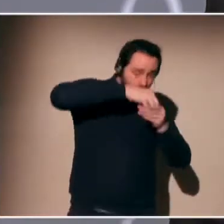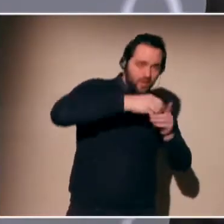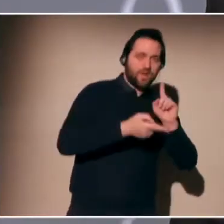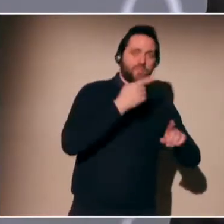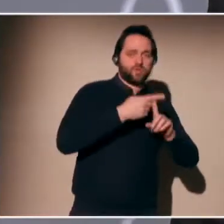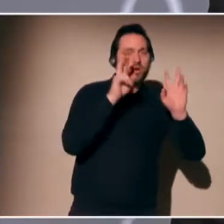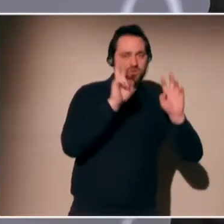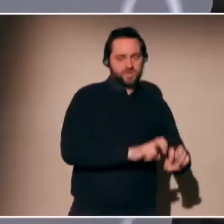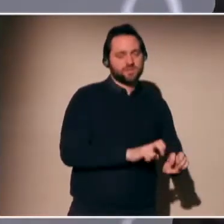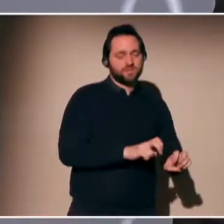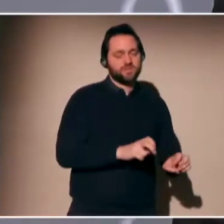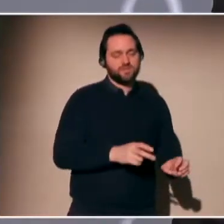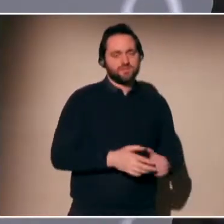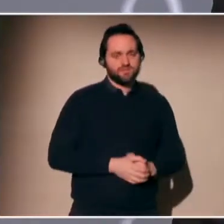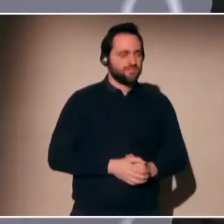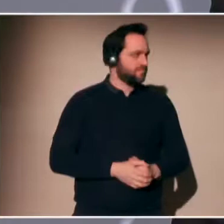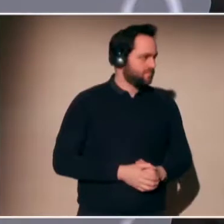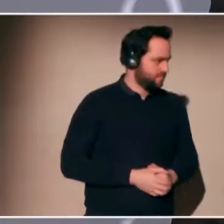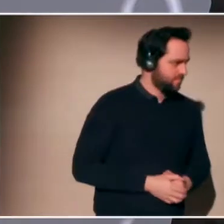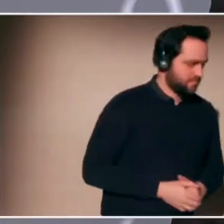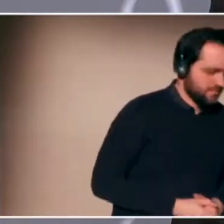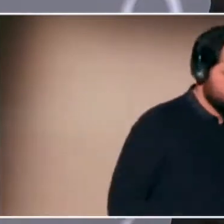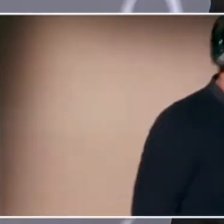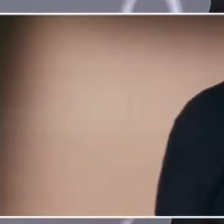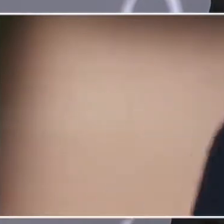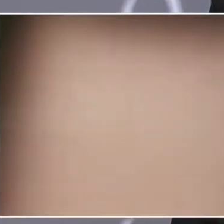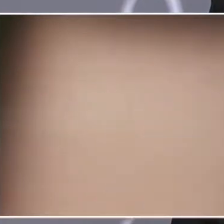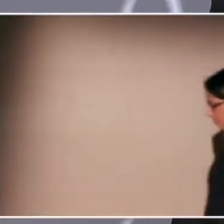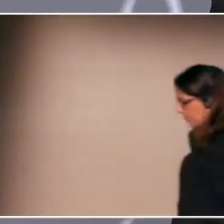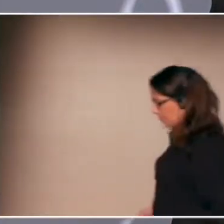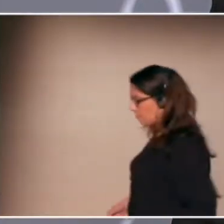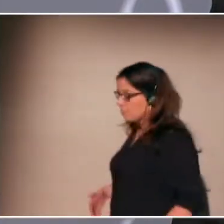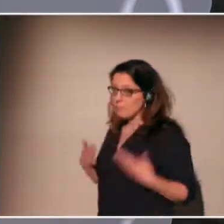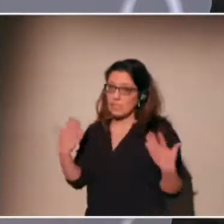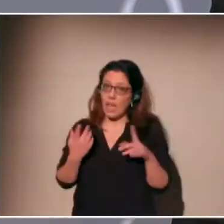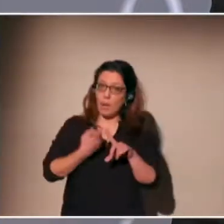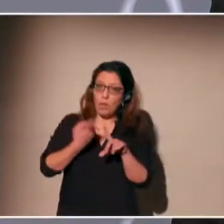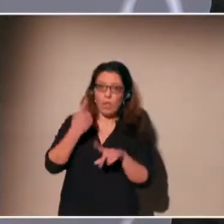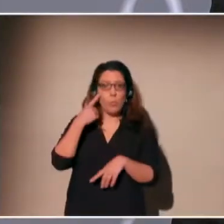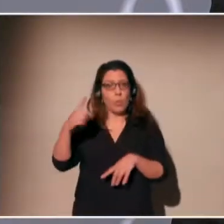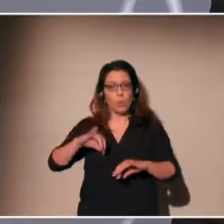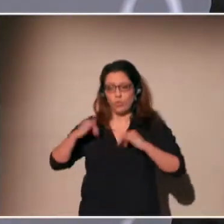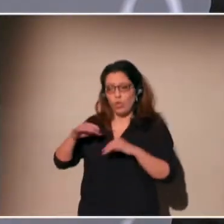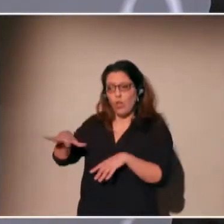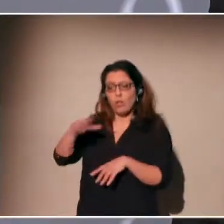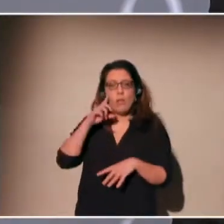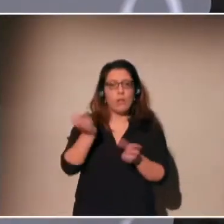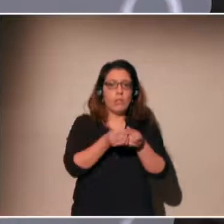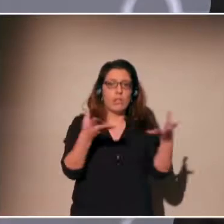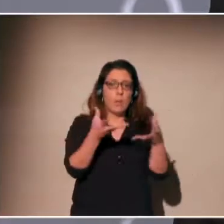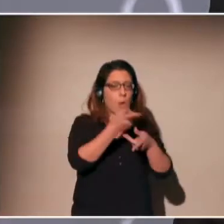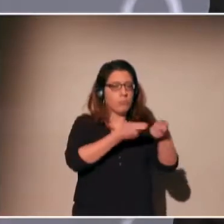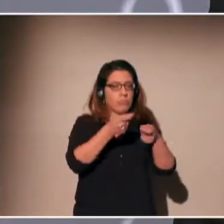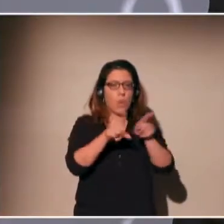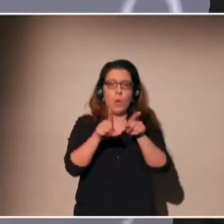these kind of transfer actually happen within R&D labs. And this is very important for the young generations, for the